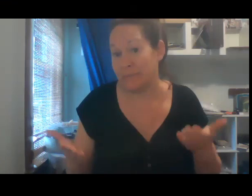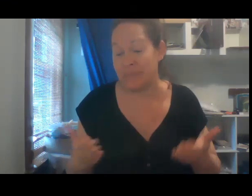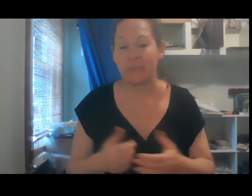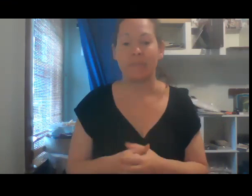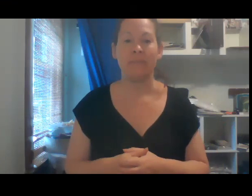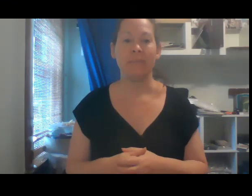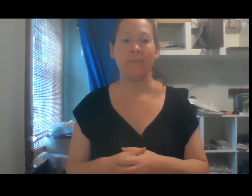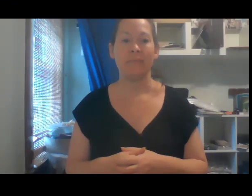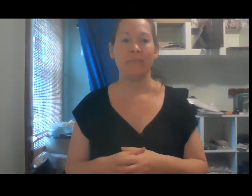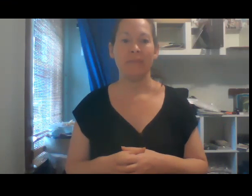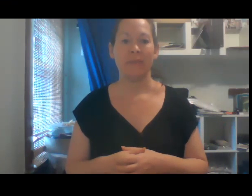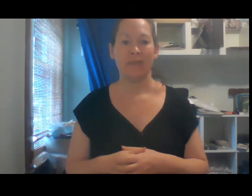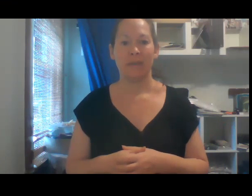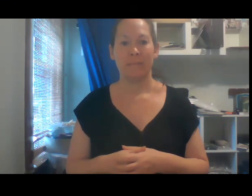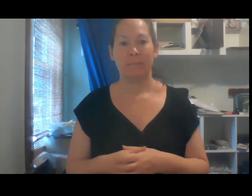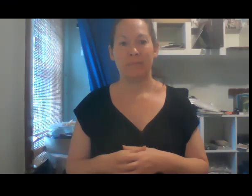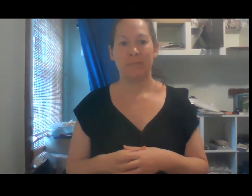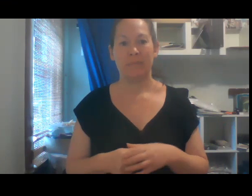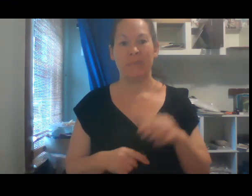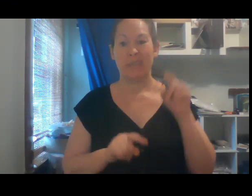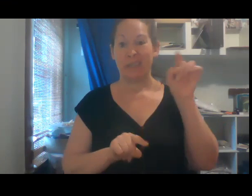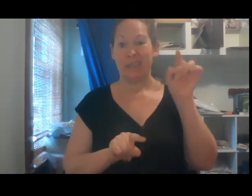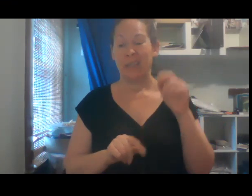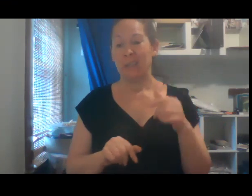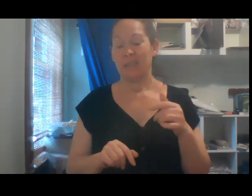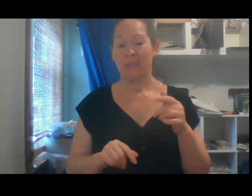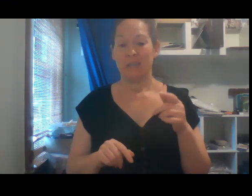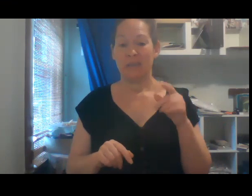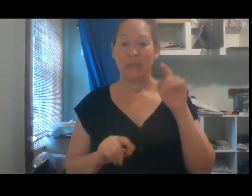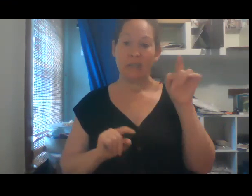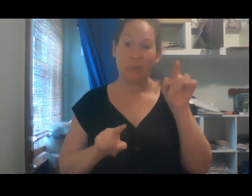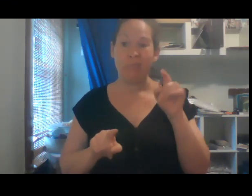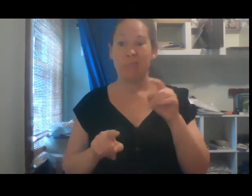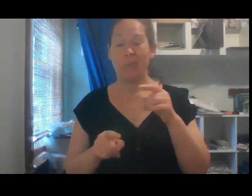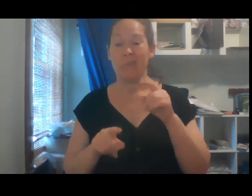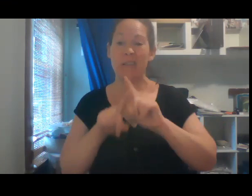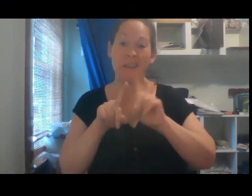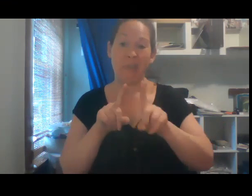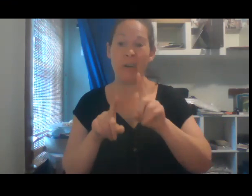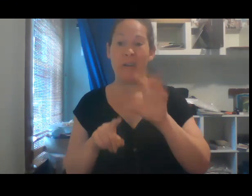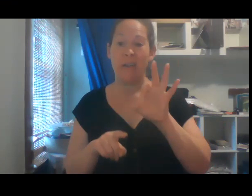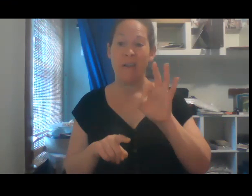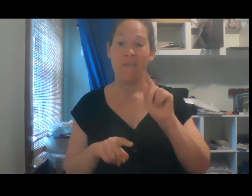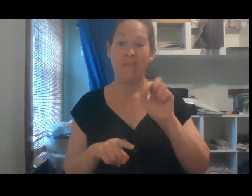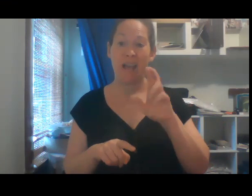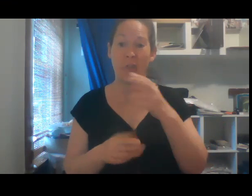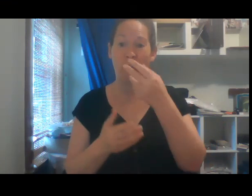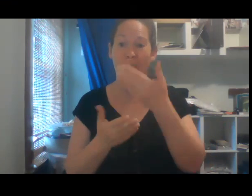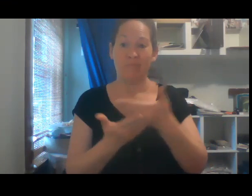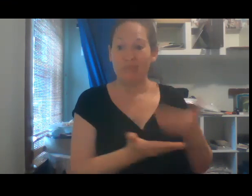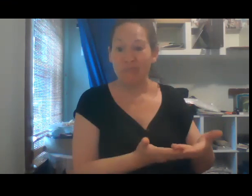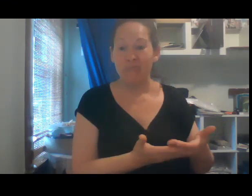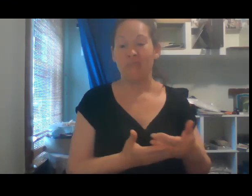And so these competing exponentials end up making a model called the logistic